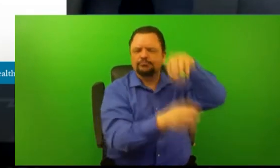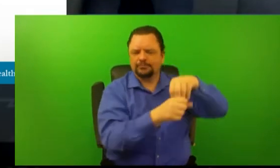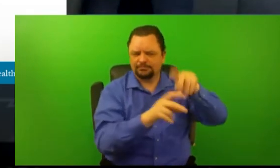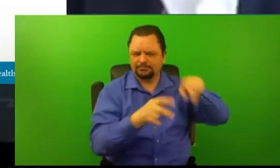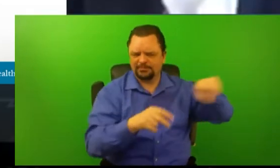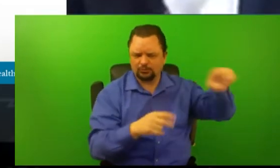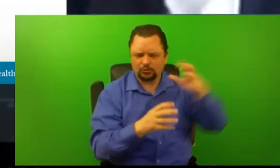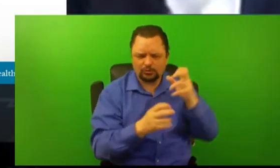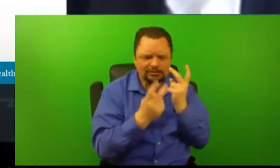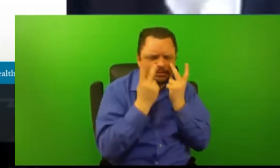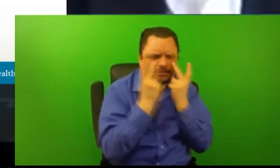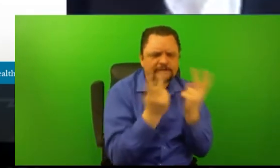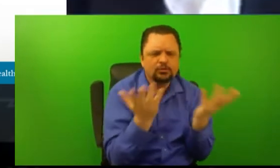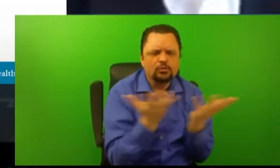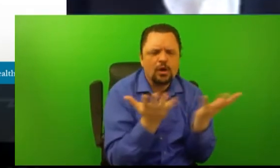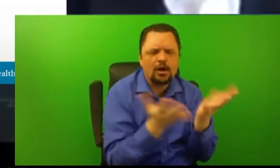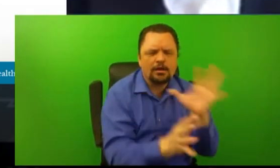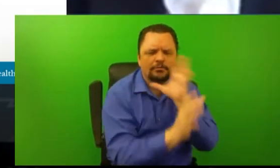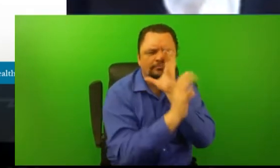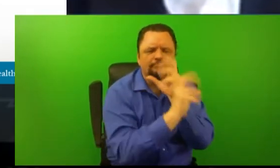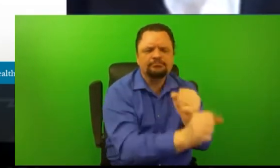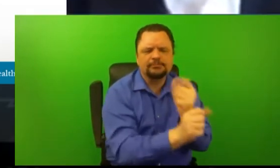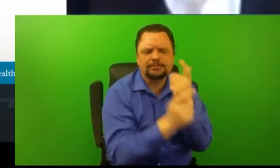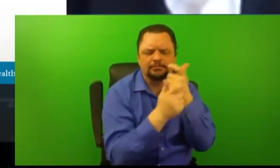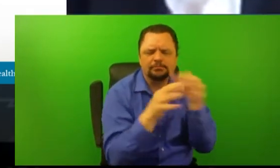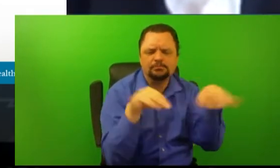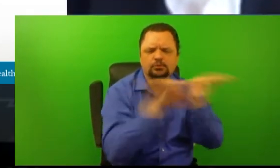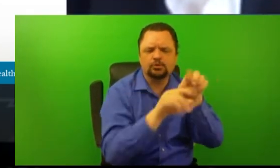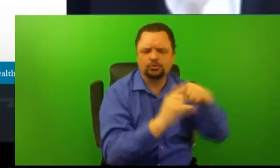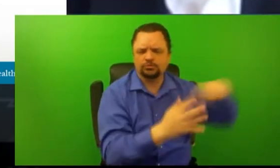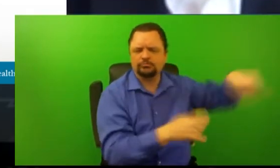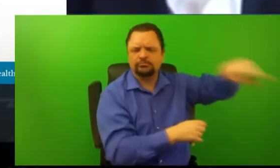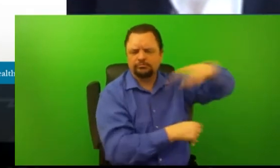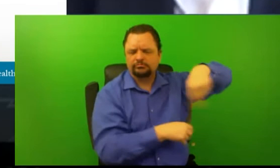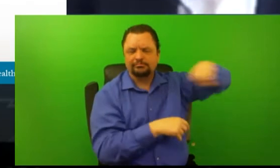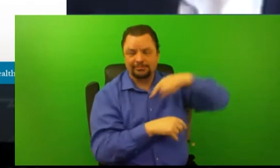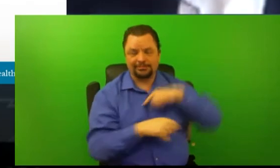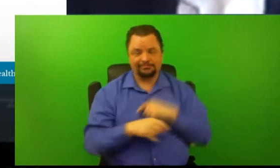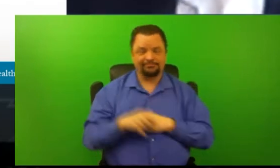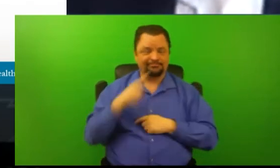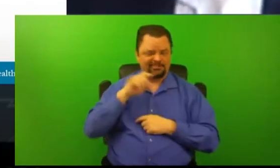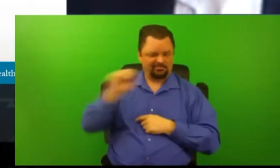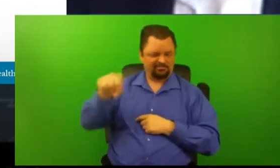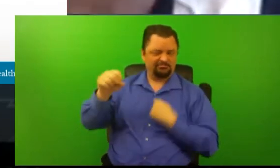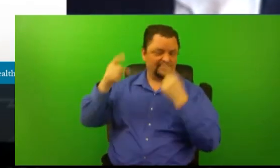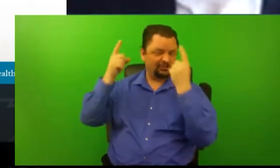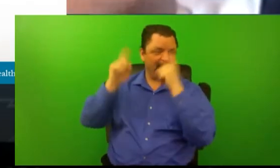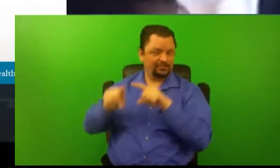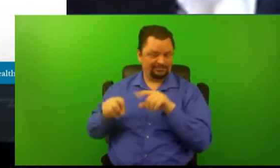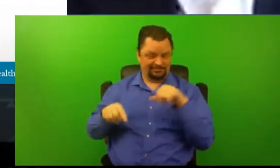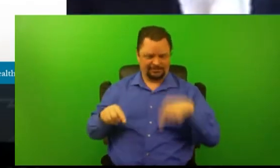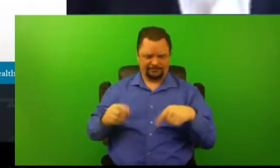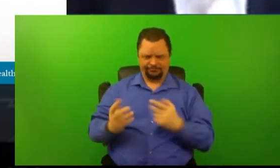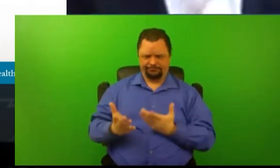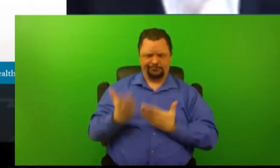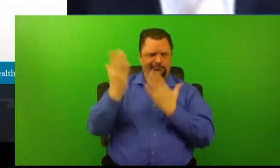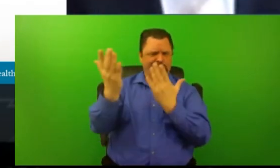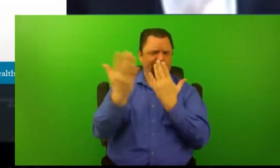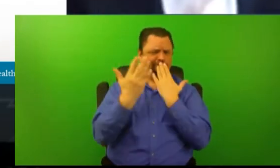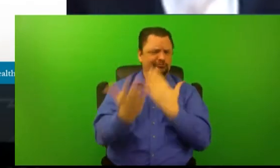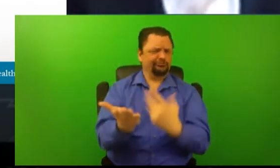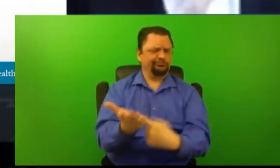I agree with that, Dr. Turbush, and I do think these recommendations are solid, because obviously you're, as representatives of the